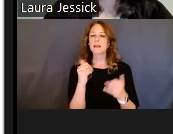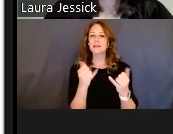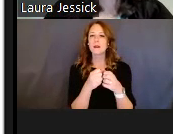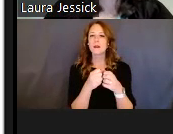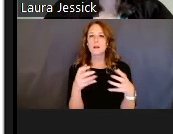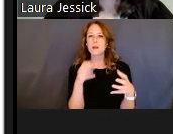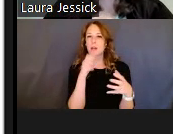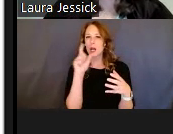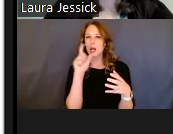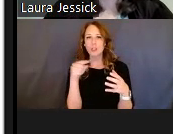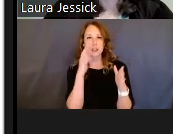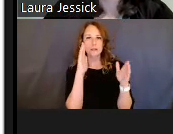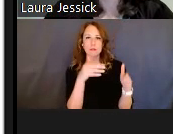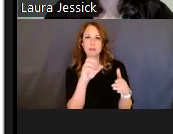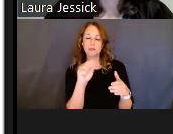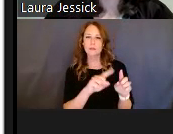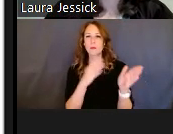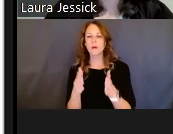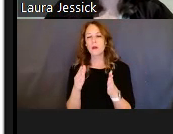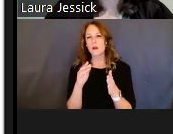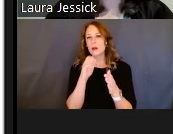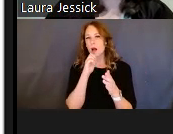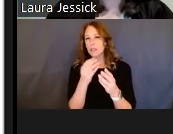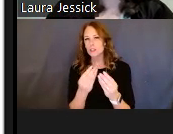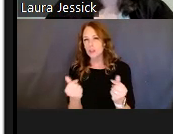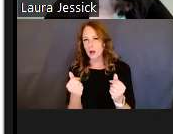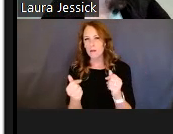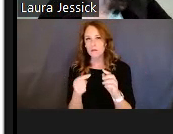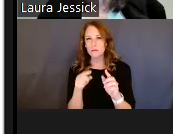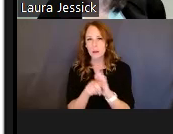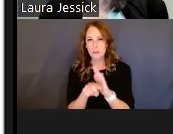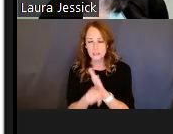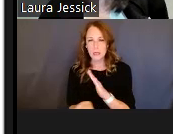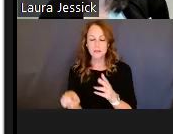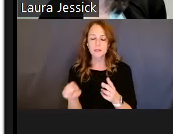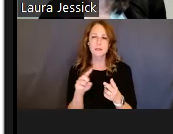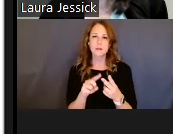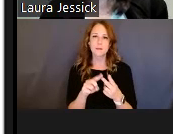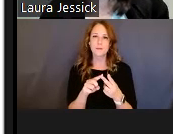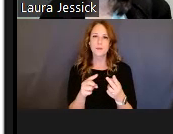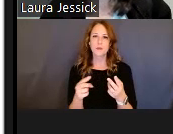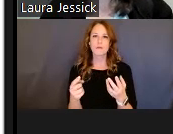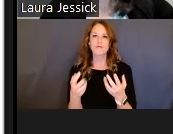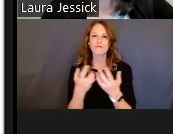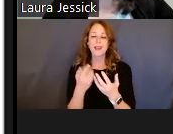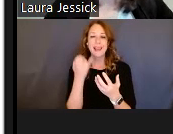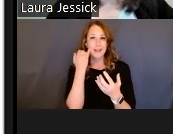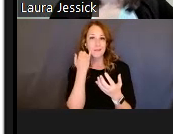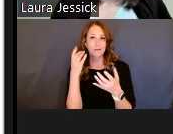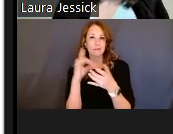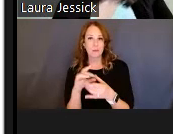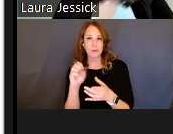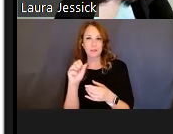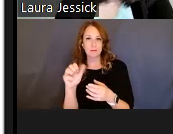sexual assault, but also addressing unsolved homicides, especially unsolved homicides in conjunction with a sexual assault or a